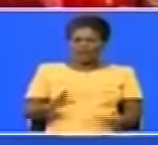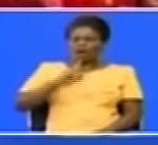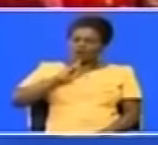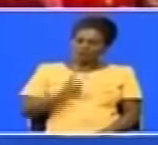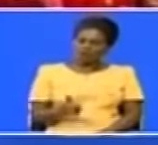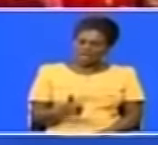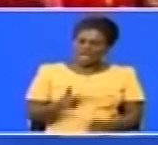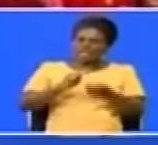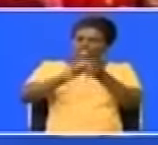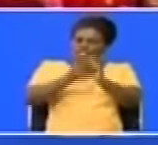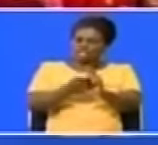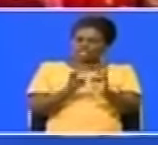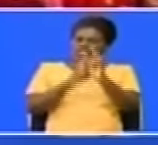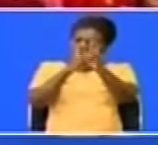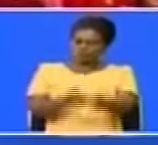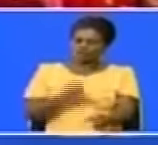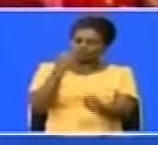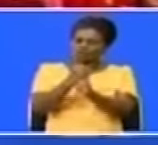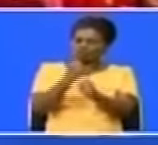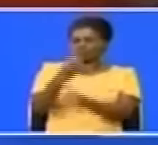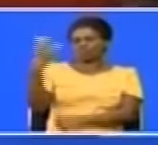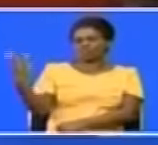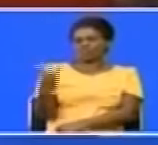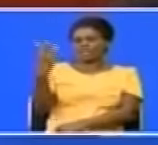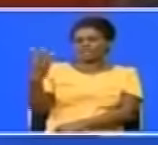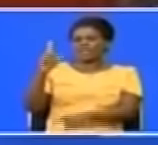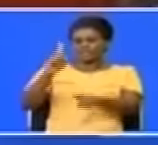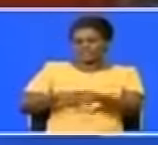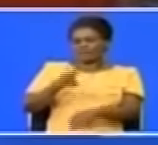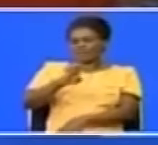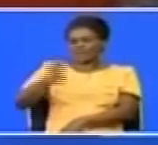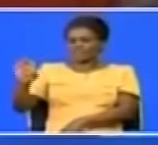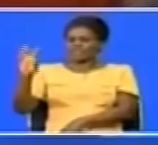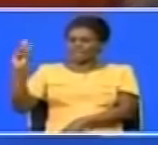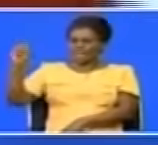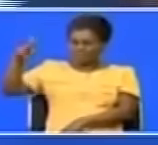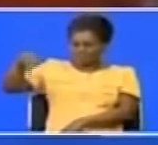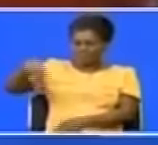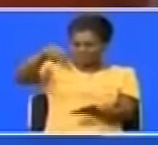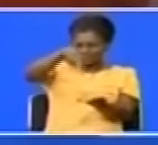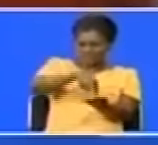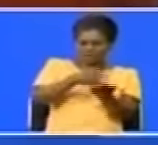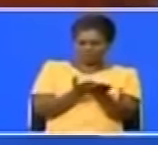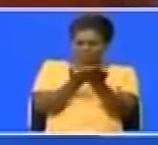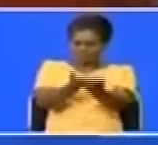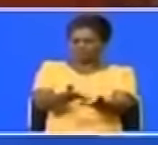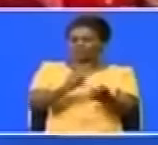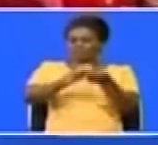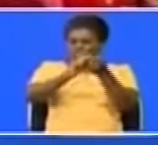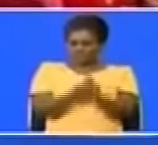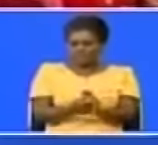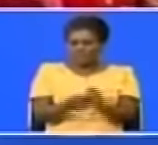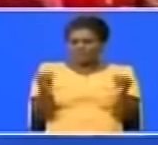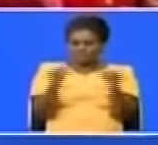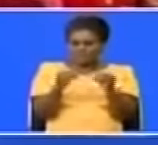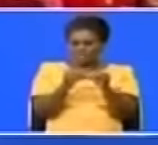that amendments to the report would be done on Wednesday. But when Mumias East lawmaker Benjamin Washiali stood to move his proposed amendments, he